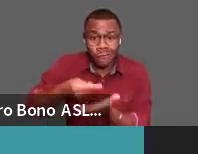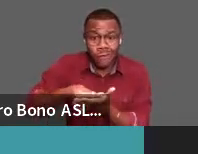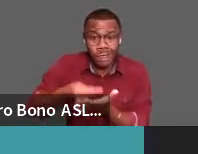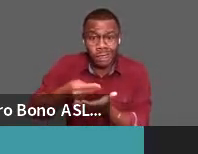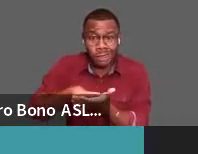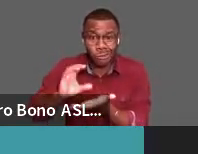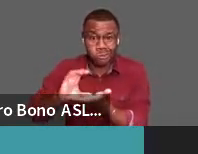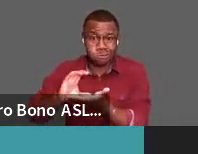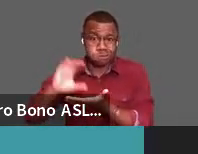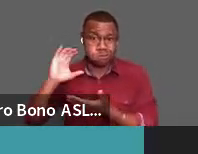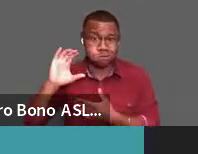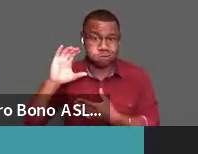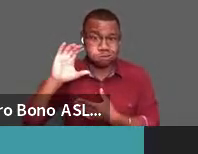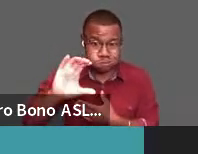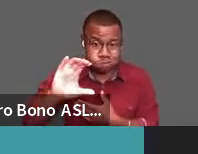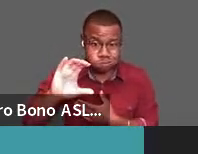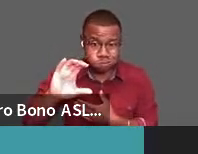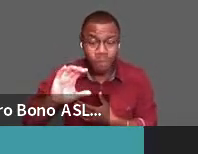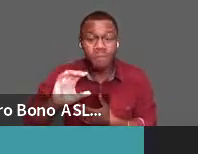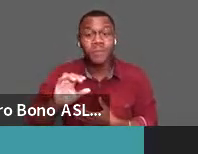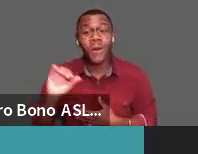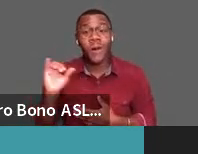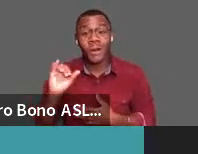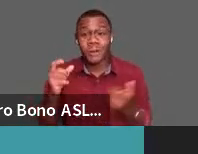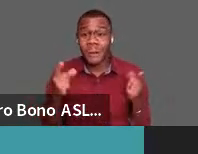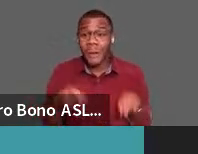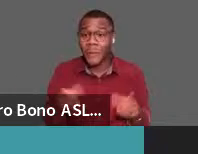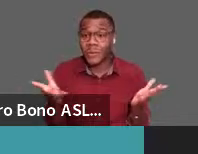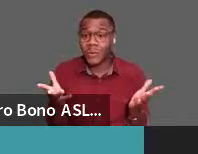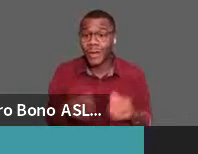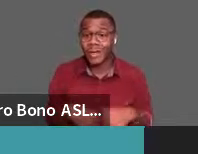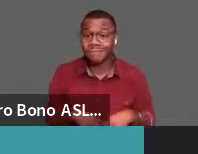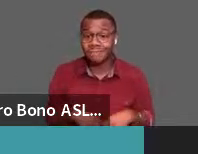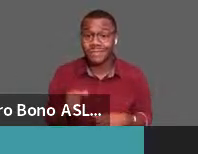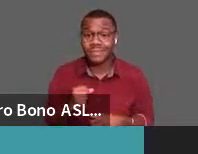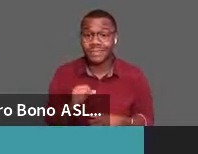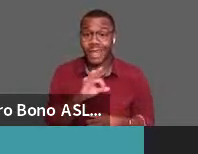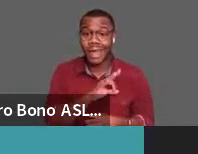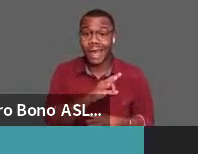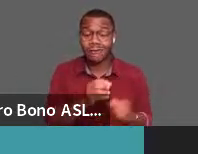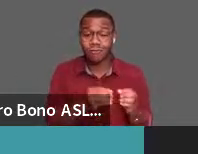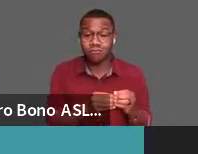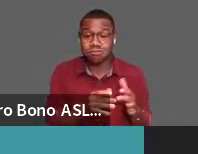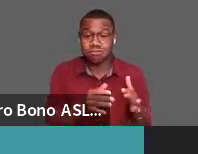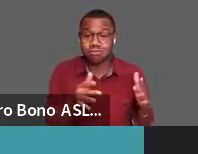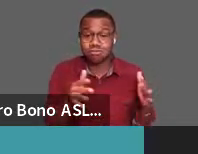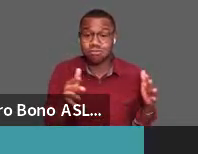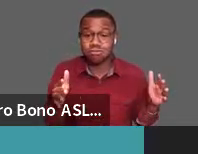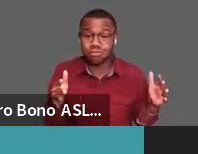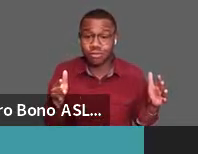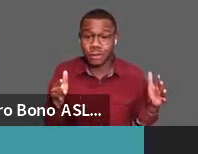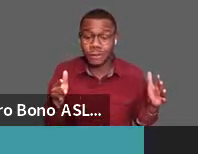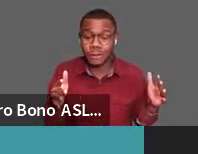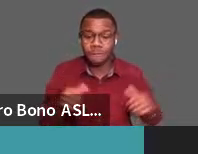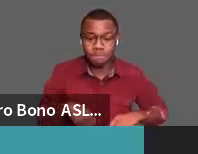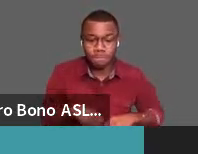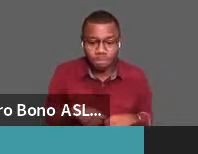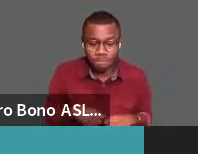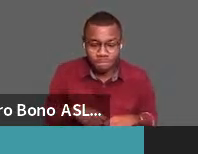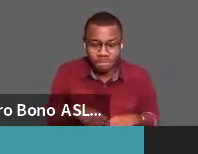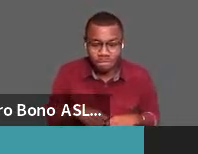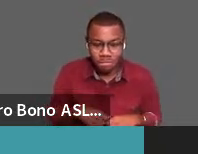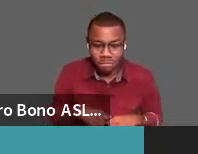an expansion of staff. In correctional health, that's the arm of the Department of Health Services that's in